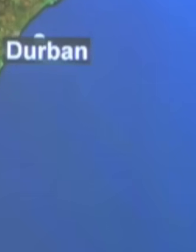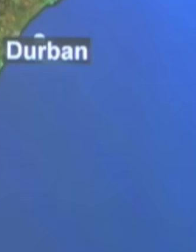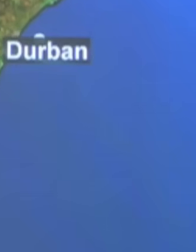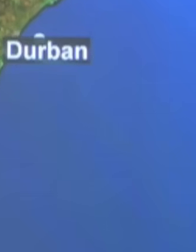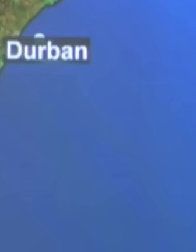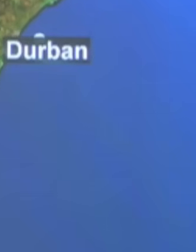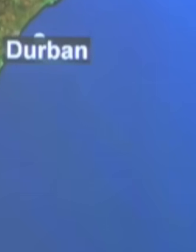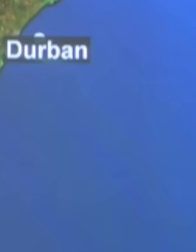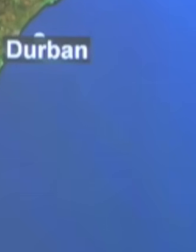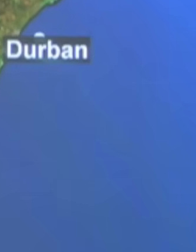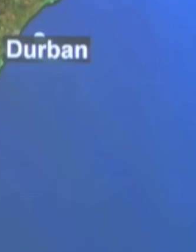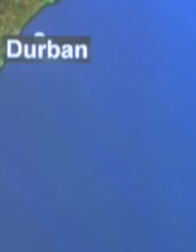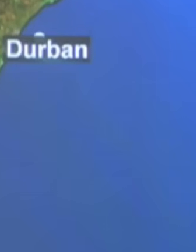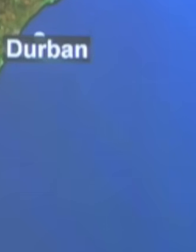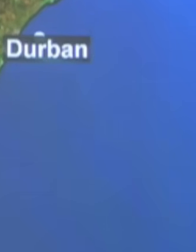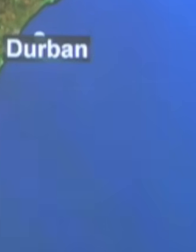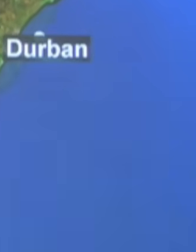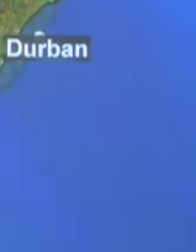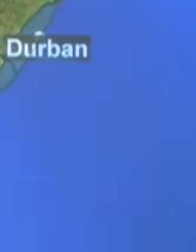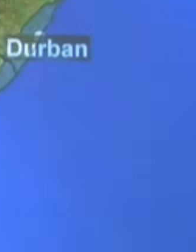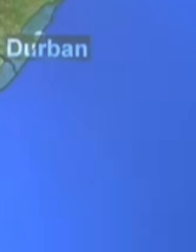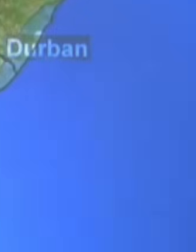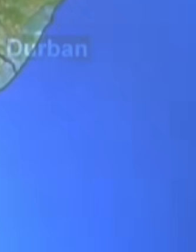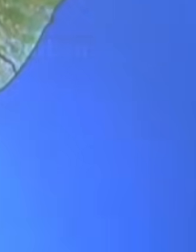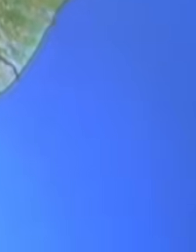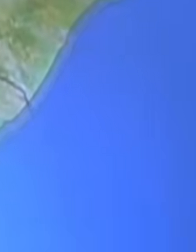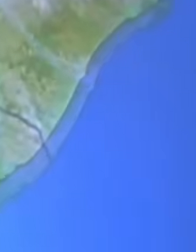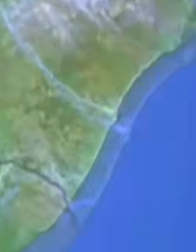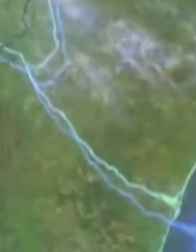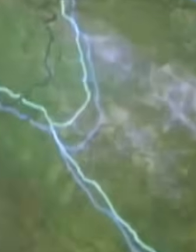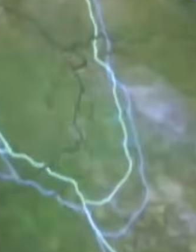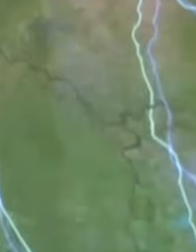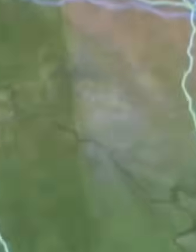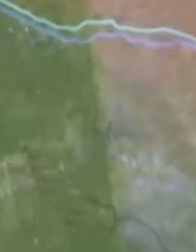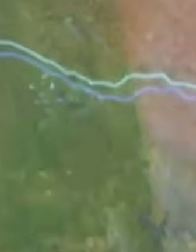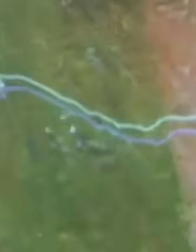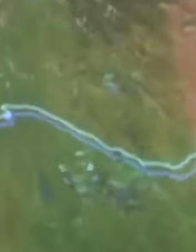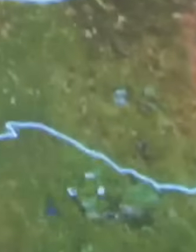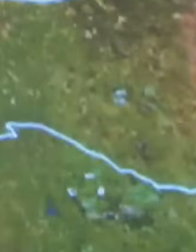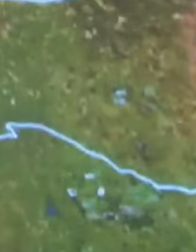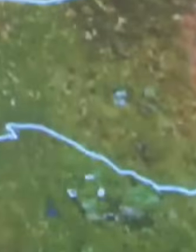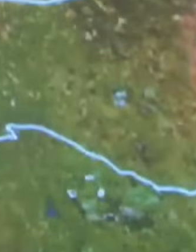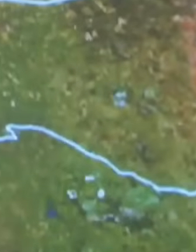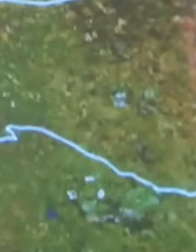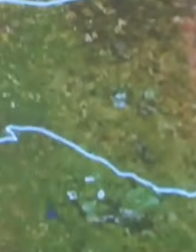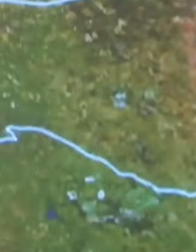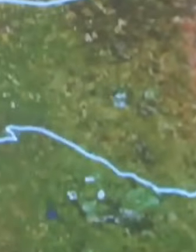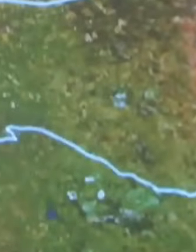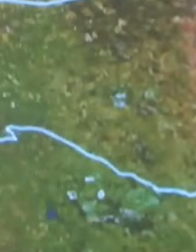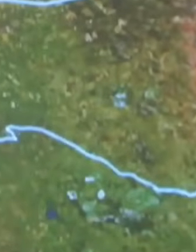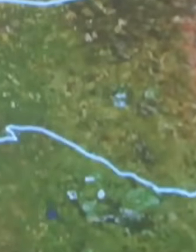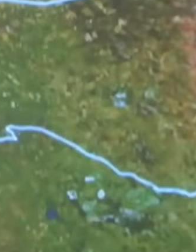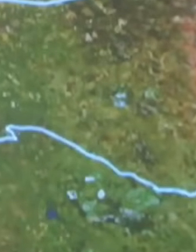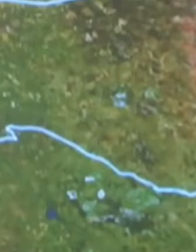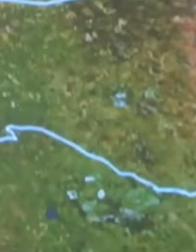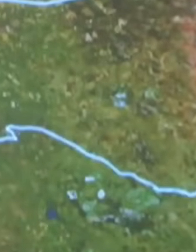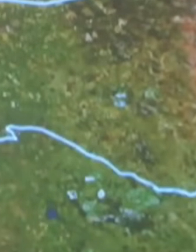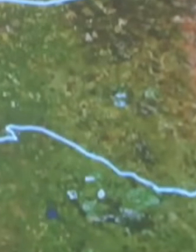Pretoria Momodi o di akga mahadima a kotsi ka hare re gatente mahloke di la ha sa moto bolo ba Gauteng hlokomele hore o tla hlotse fela ho